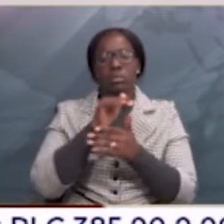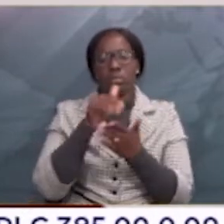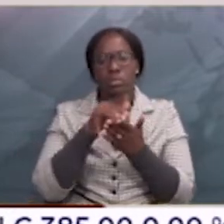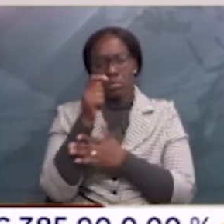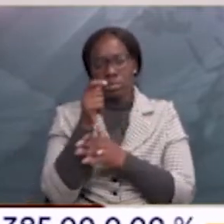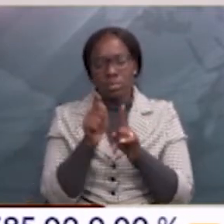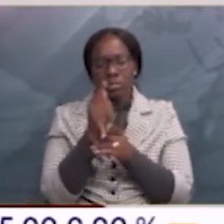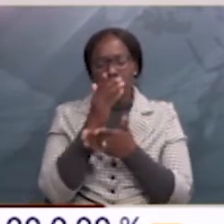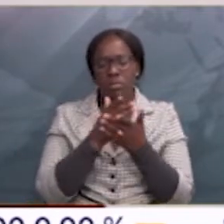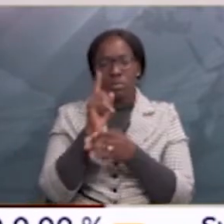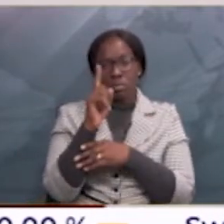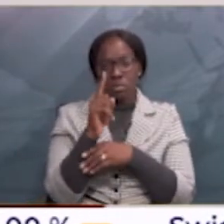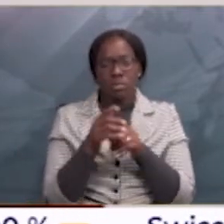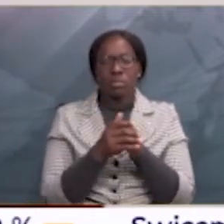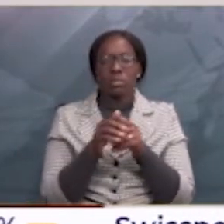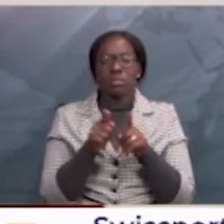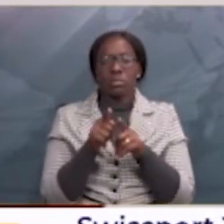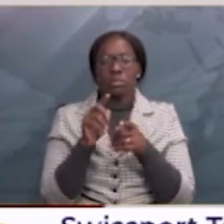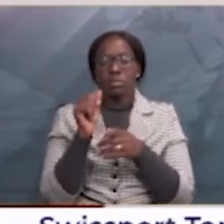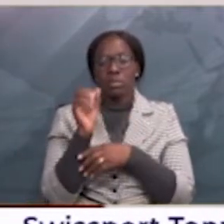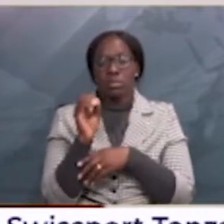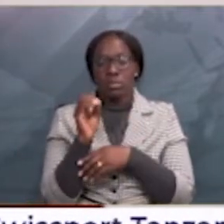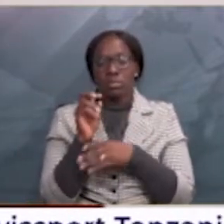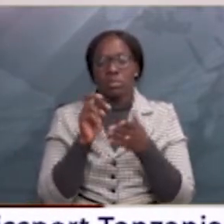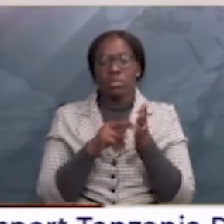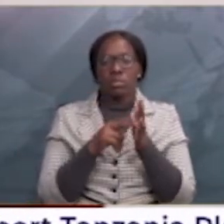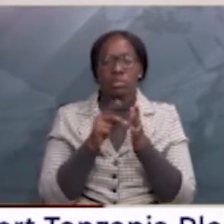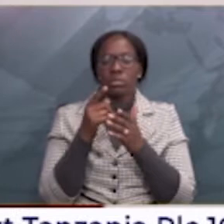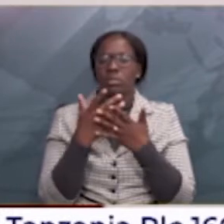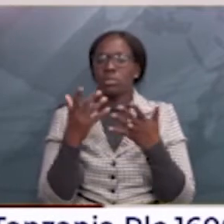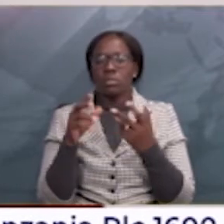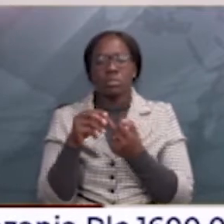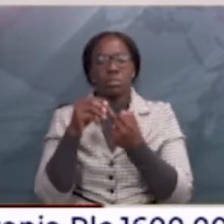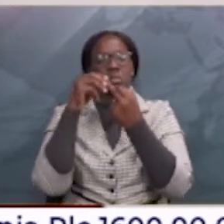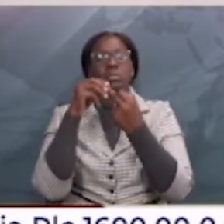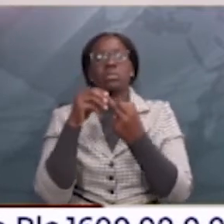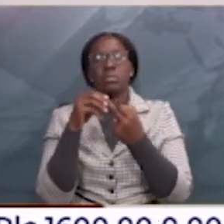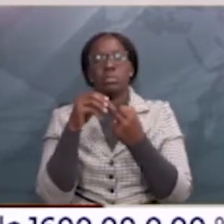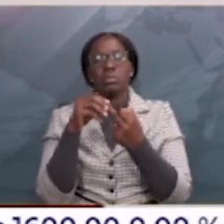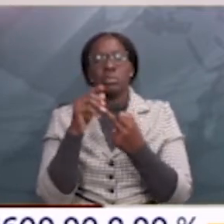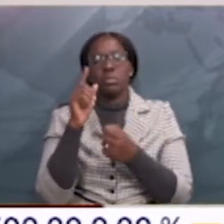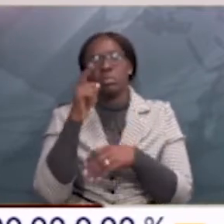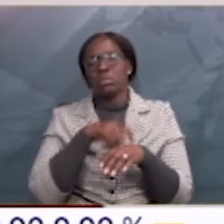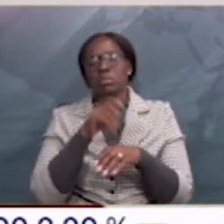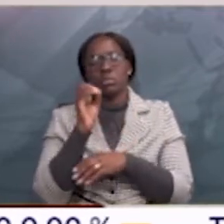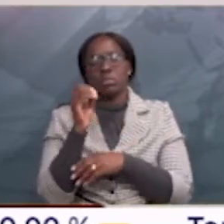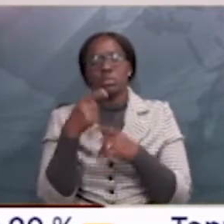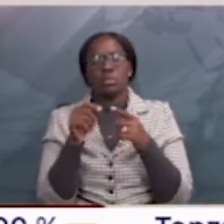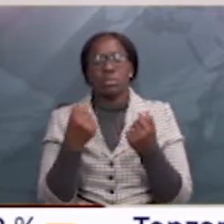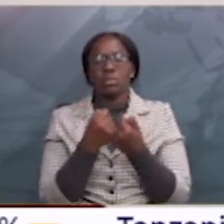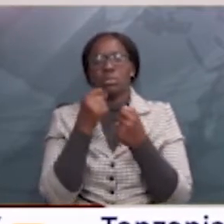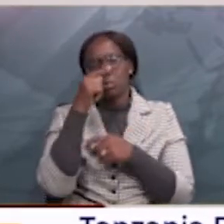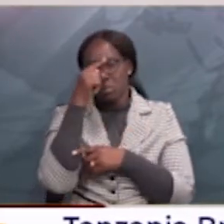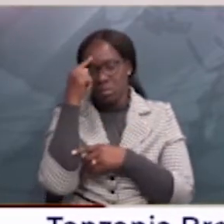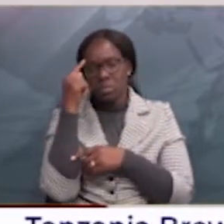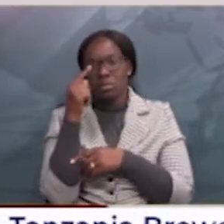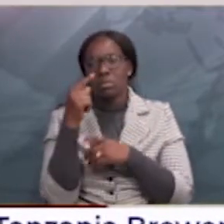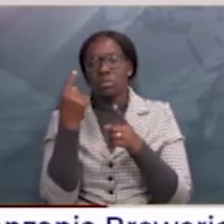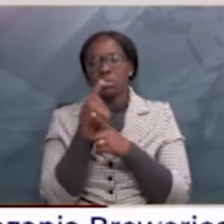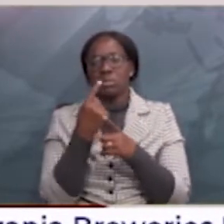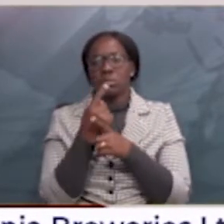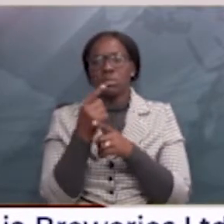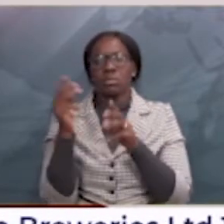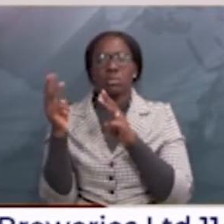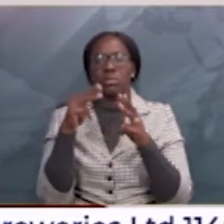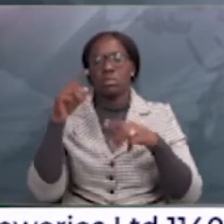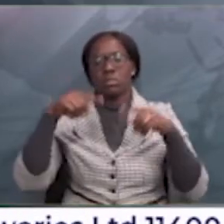parts of Nairobi. So it is not necessarily something unusual, but it occurs because of climate variability.